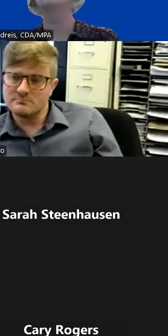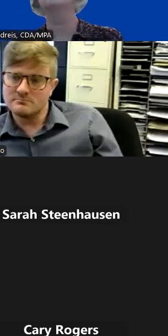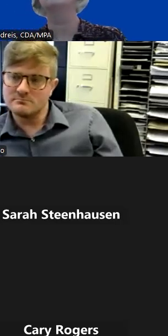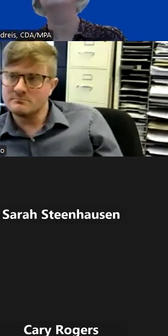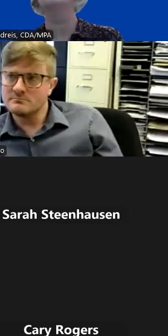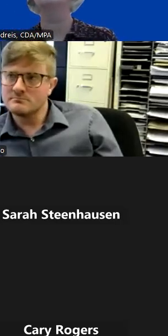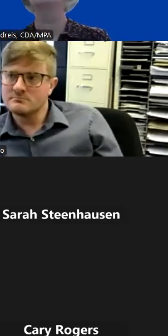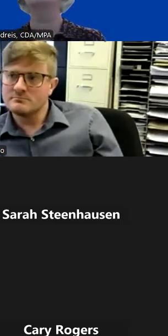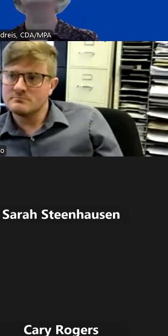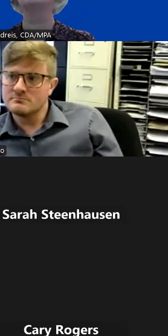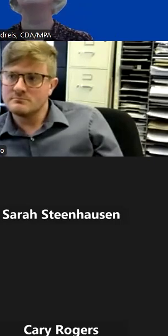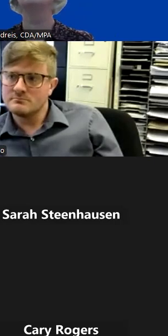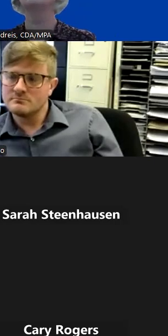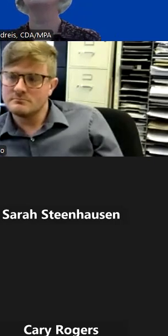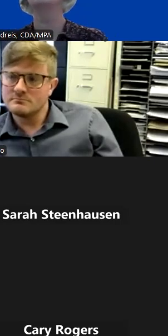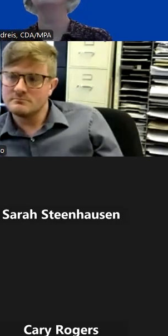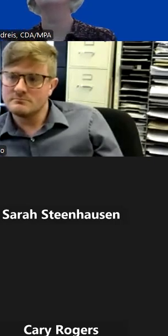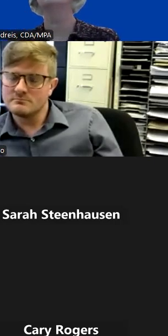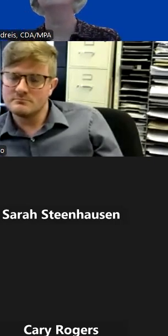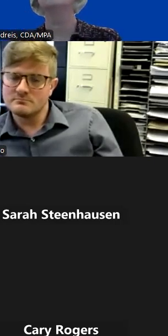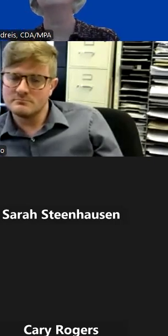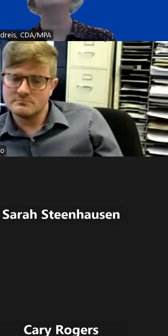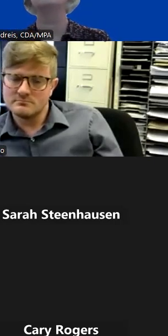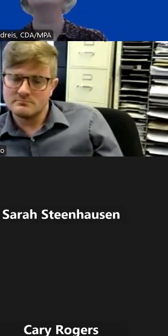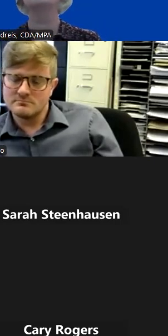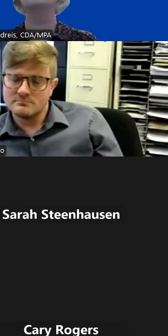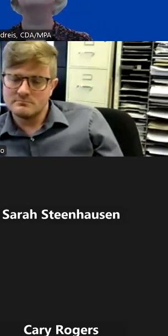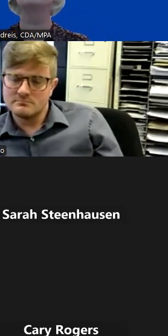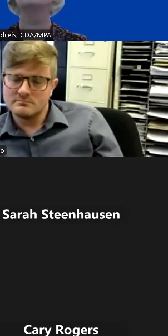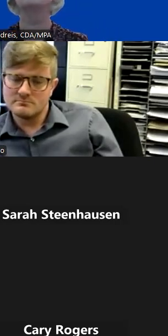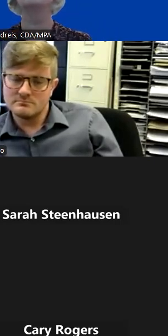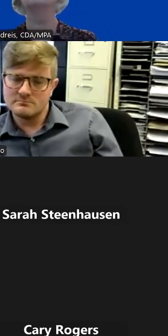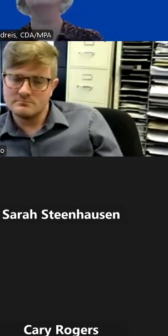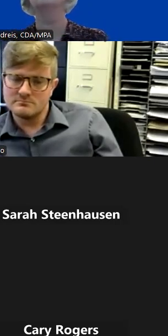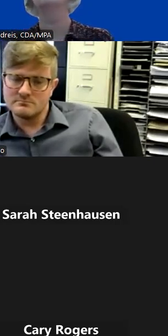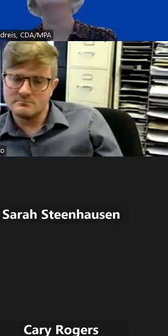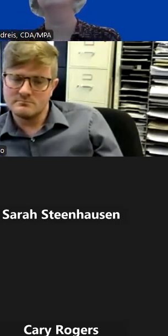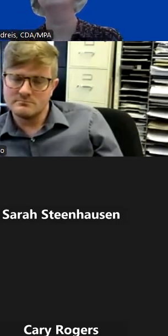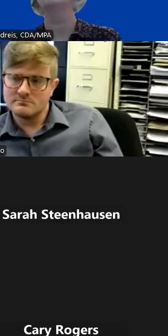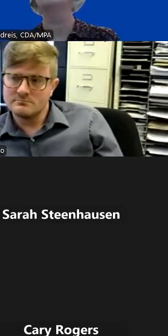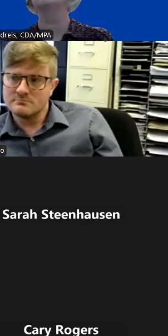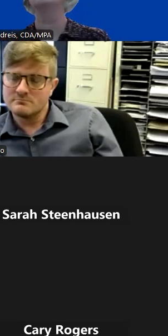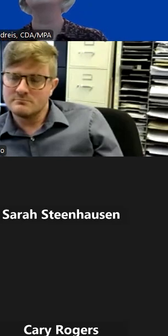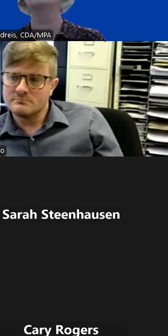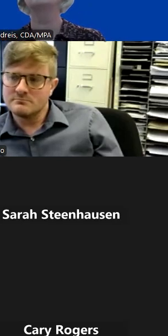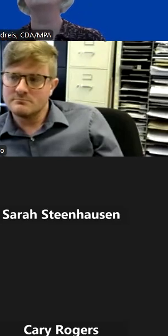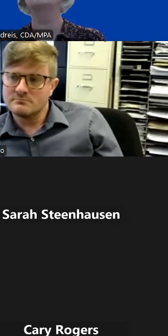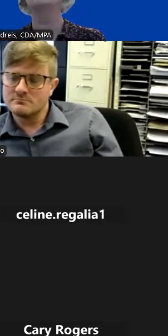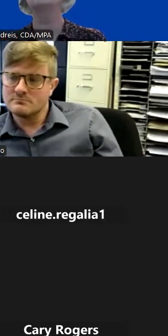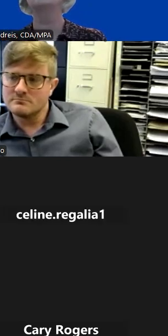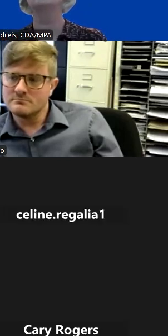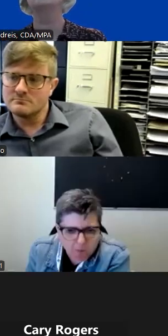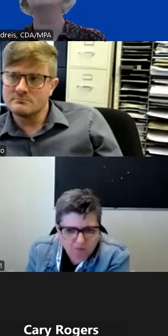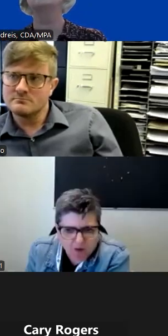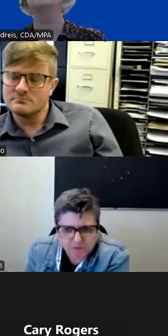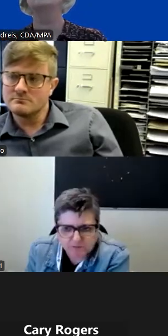Thank you. That definitely will be helpful for us. And I think the request is also to